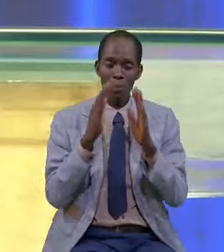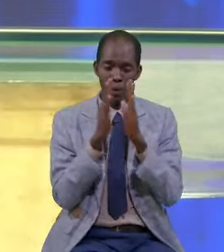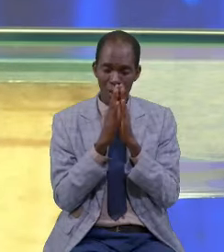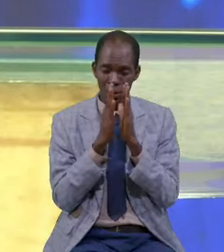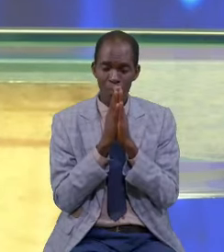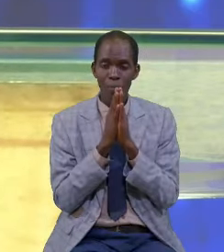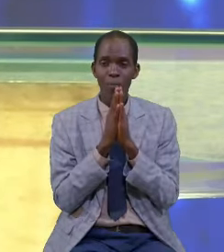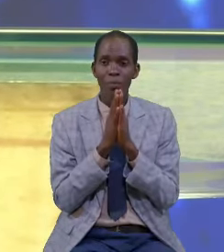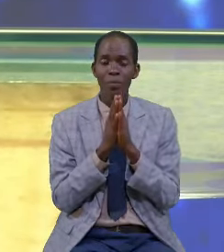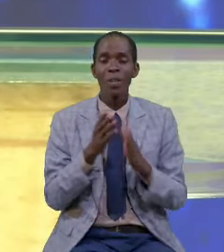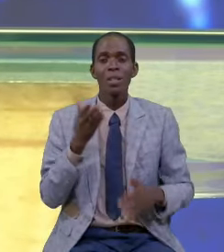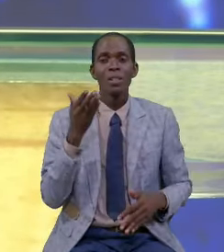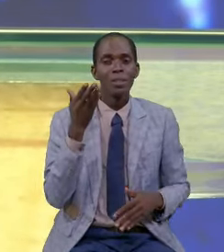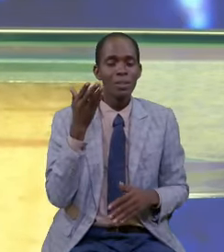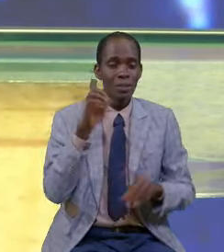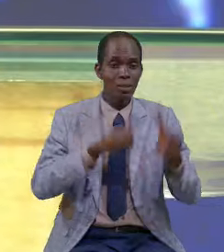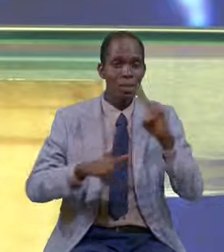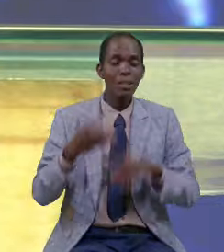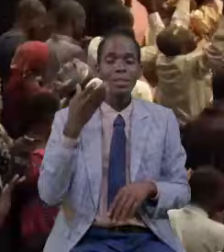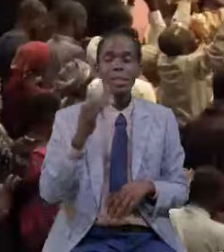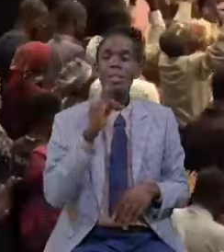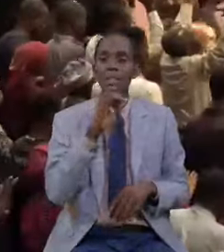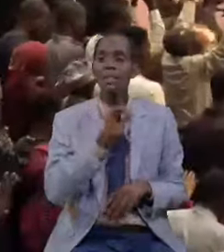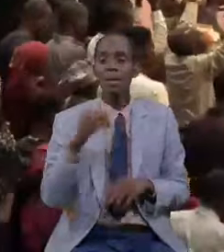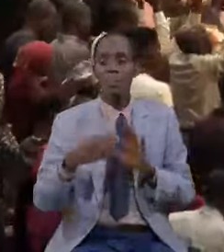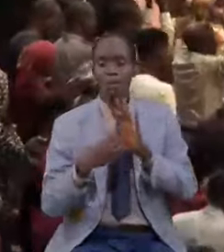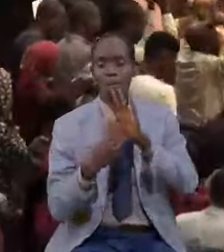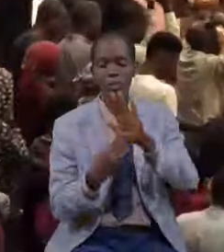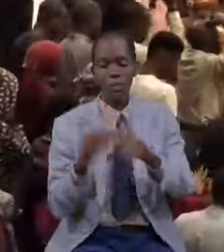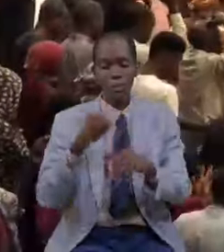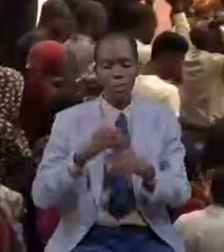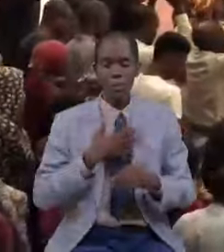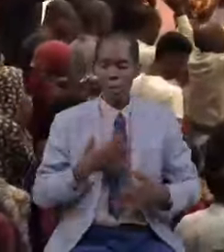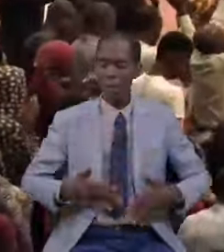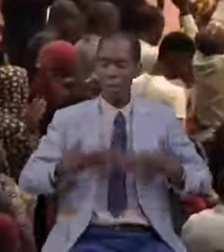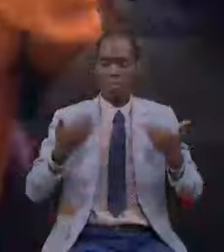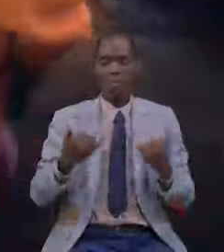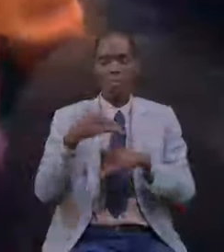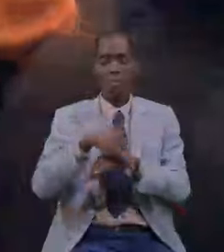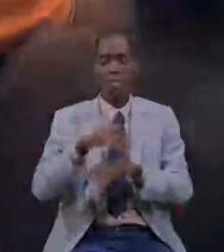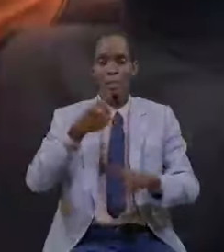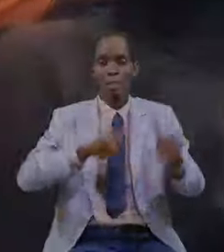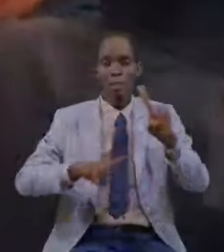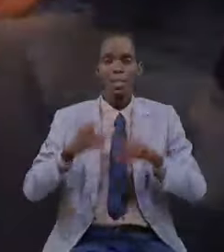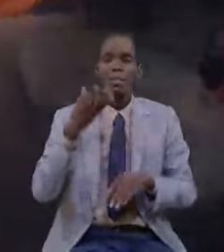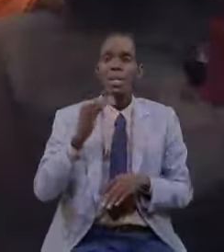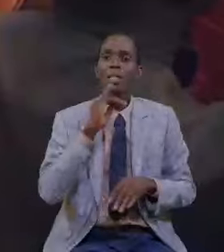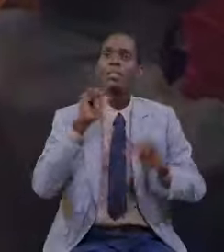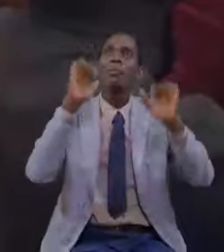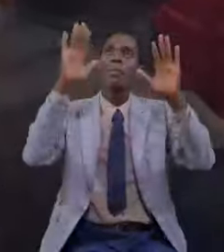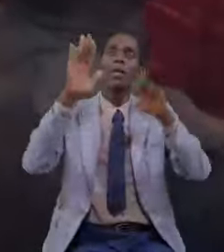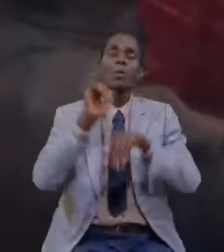There's a manifestation in my life tonight. There's a miracle in my life tonight.